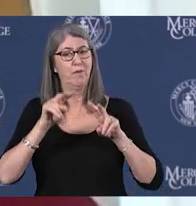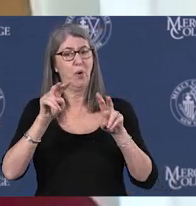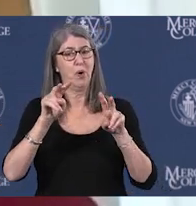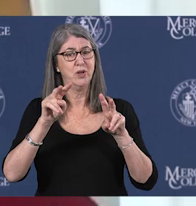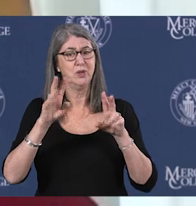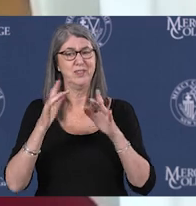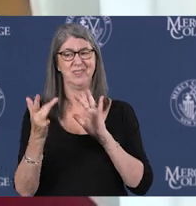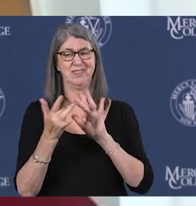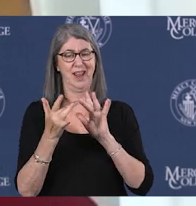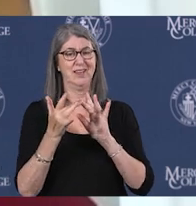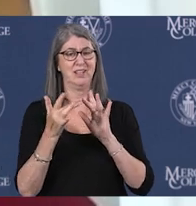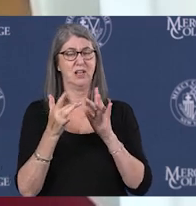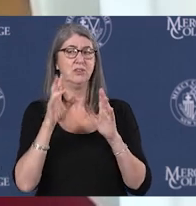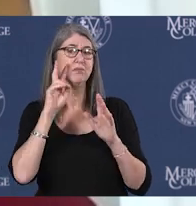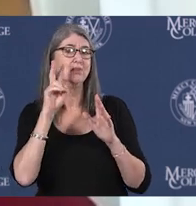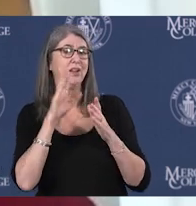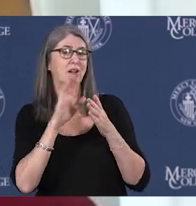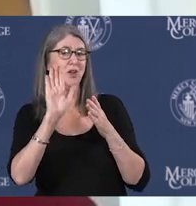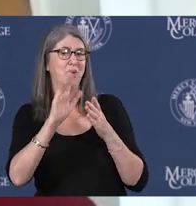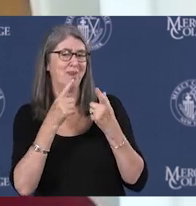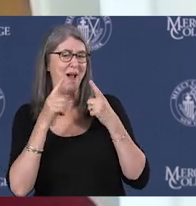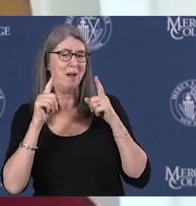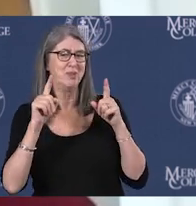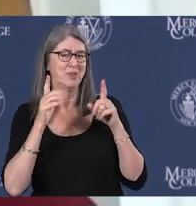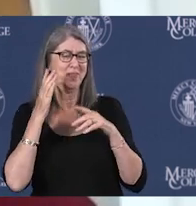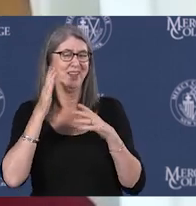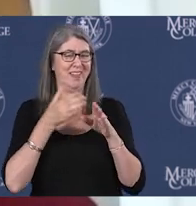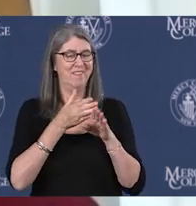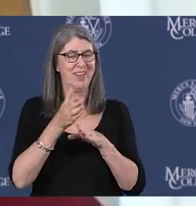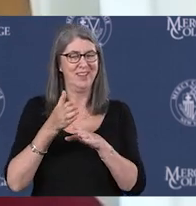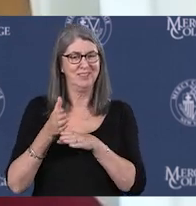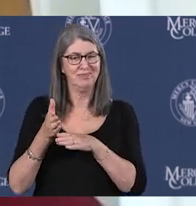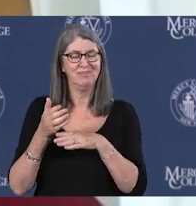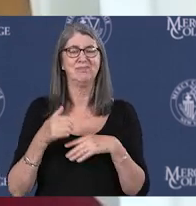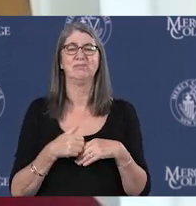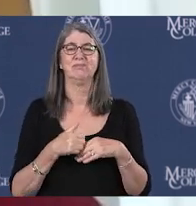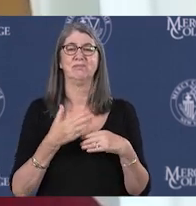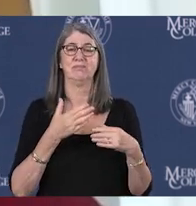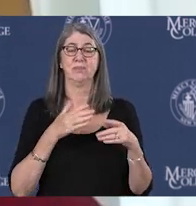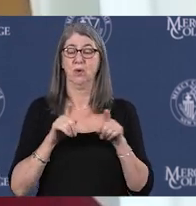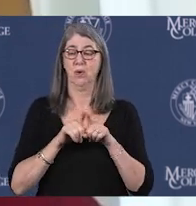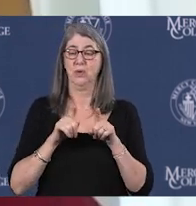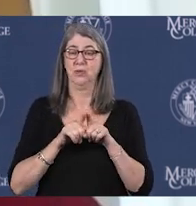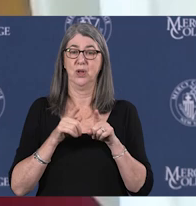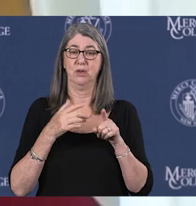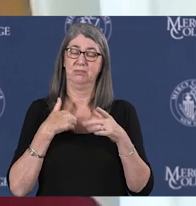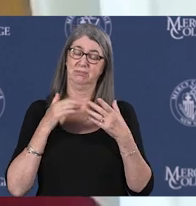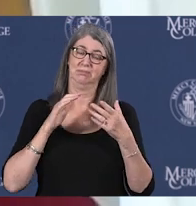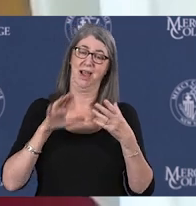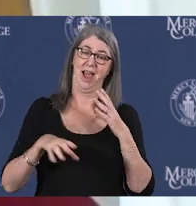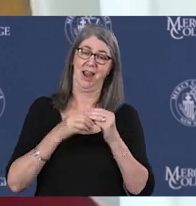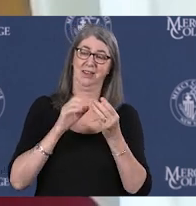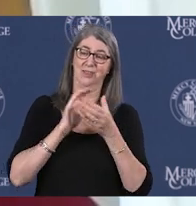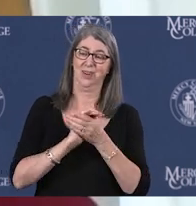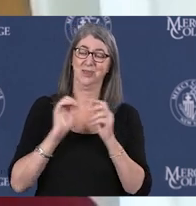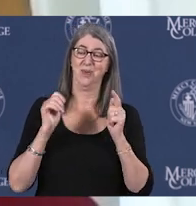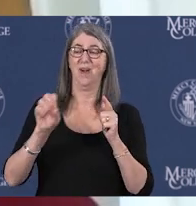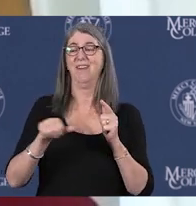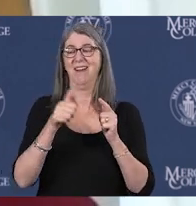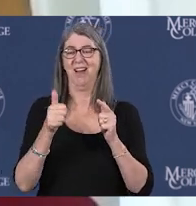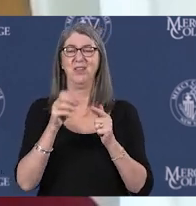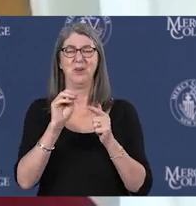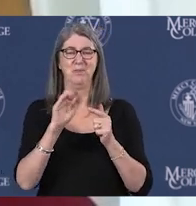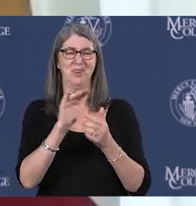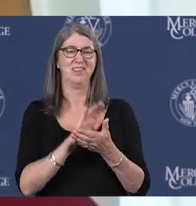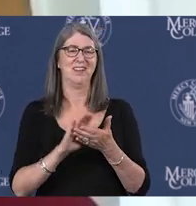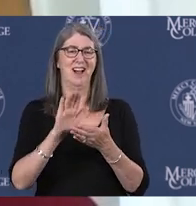forward to staying in touch and seeing your accomplishments in the field. And I also add my congratulations to all